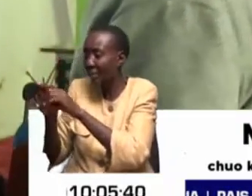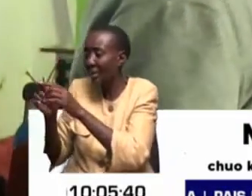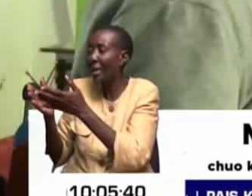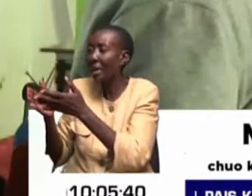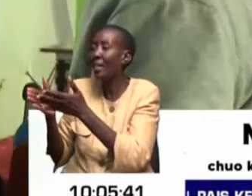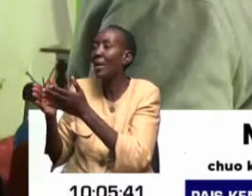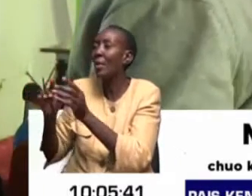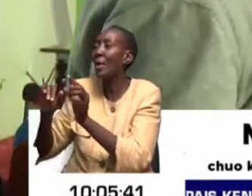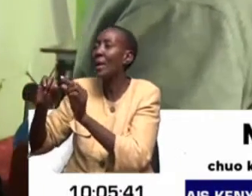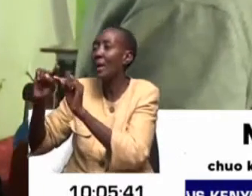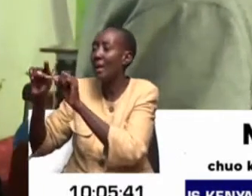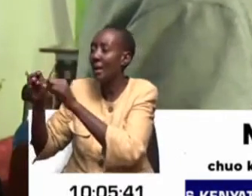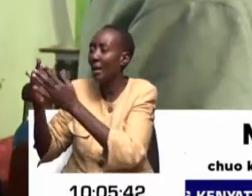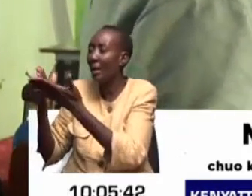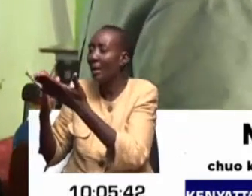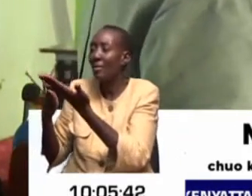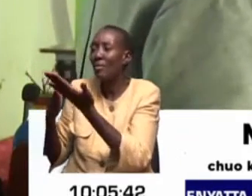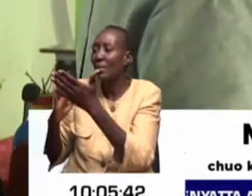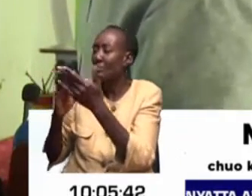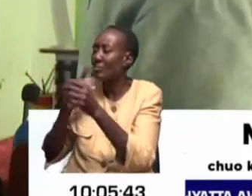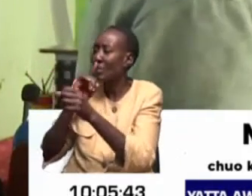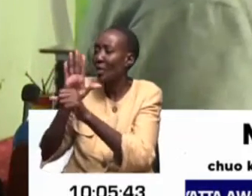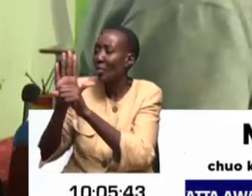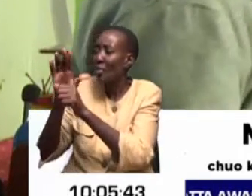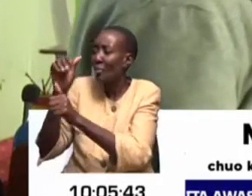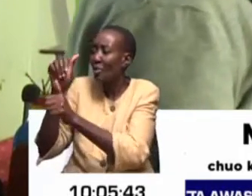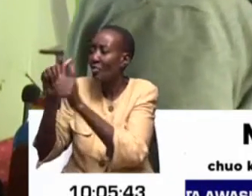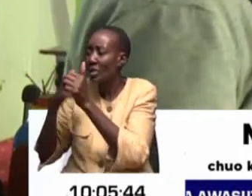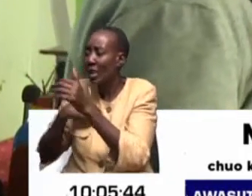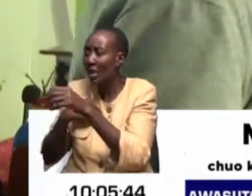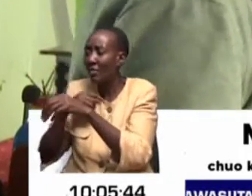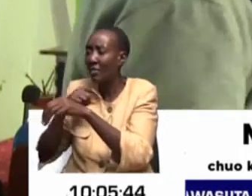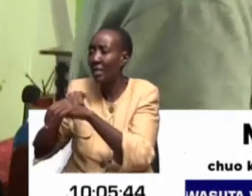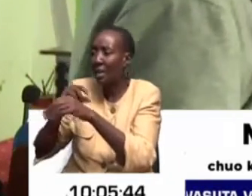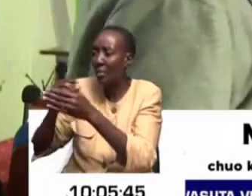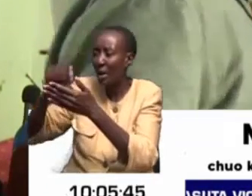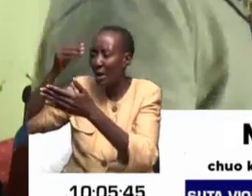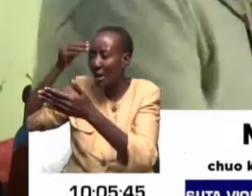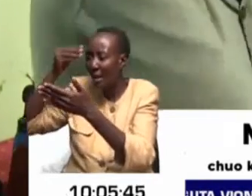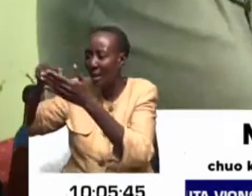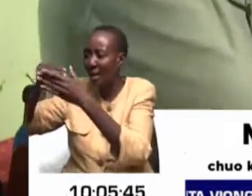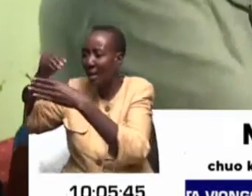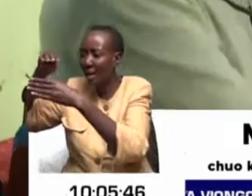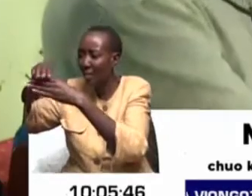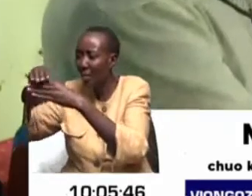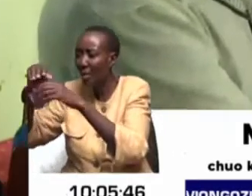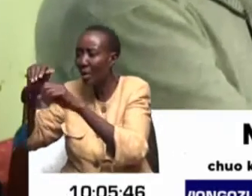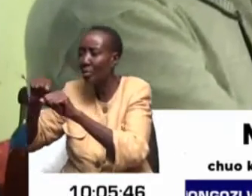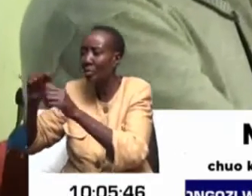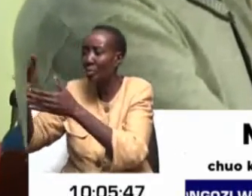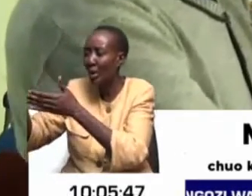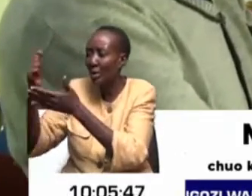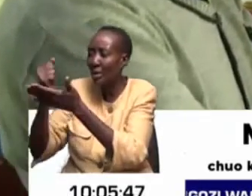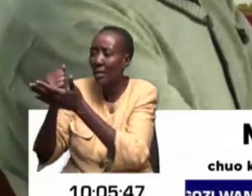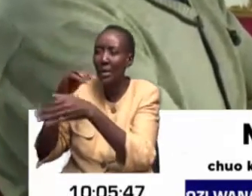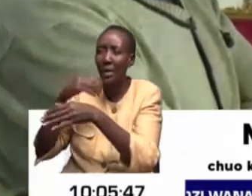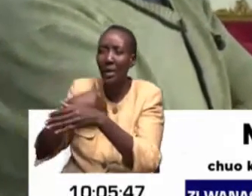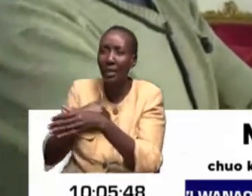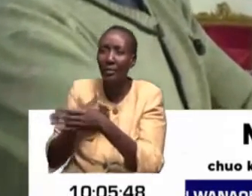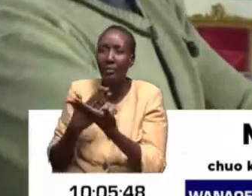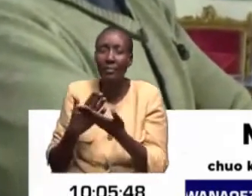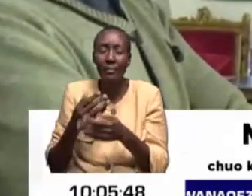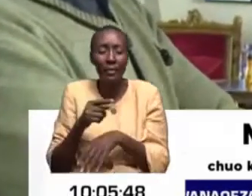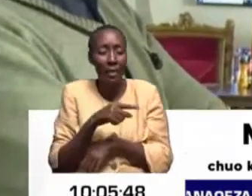kule, wanahakikisho upi ule ambao kidogo baada ya kuenda kwenye mafunzo watapata ajira? Well, we are